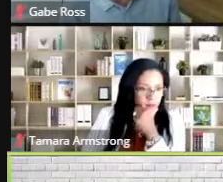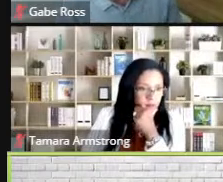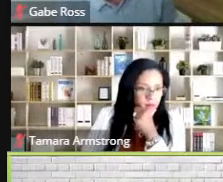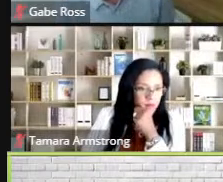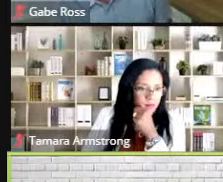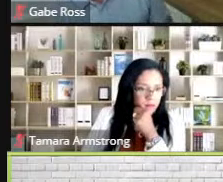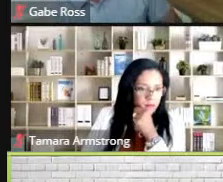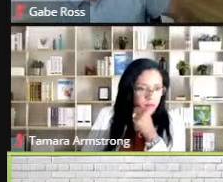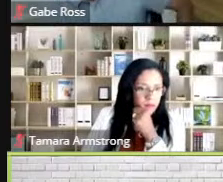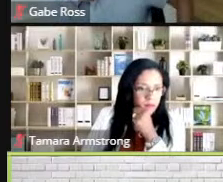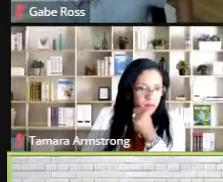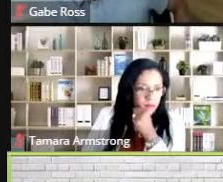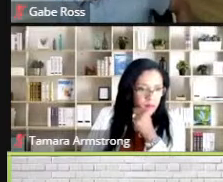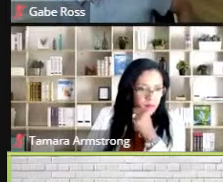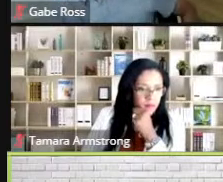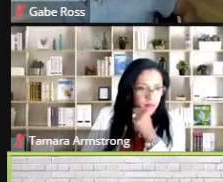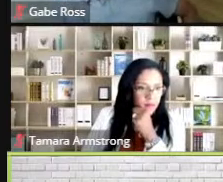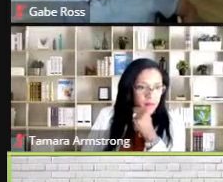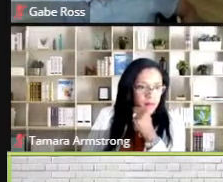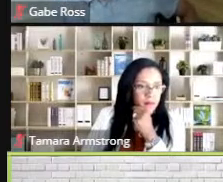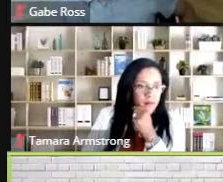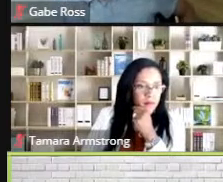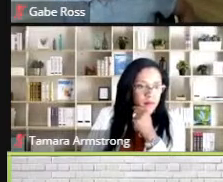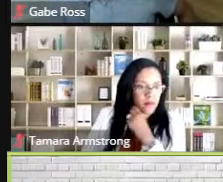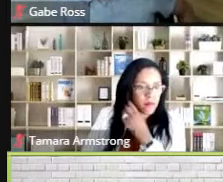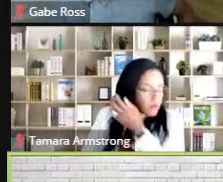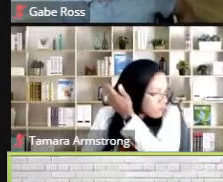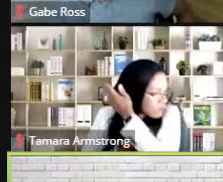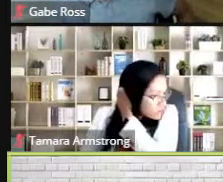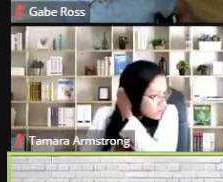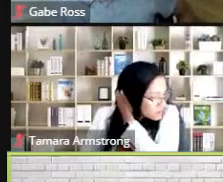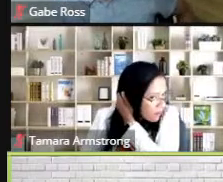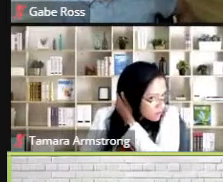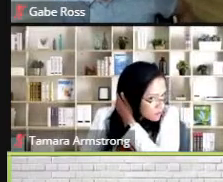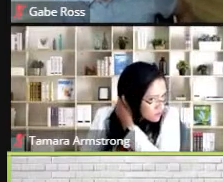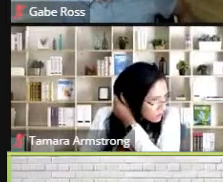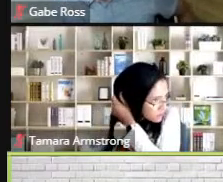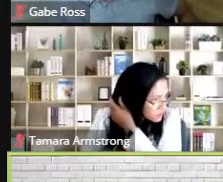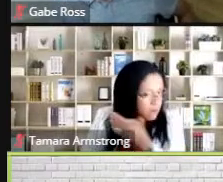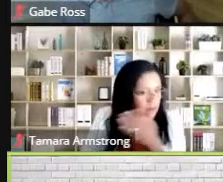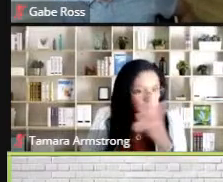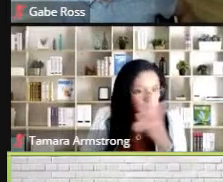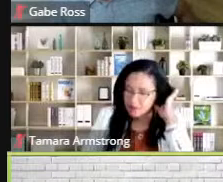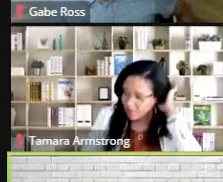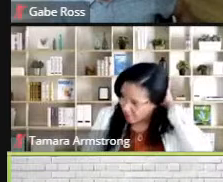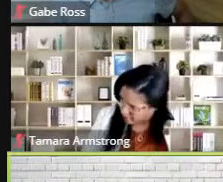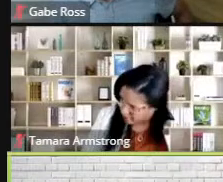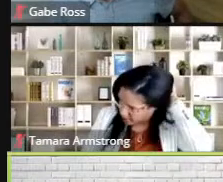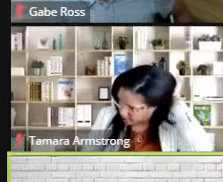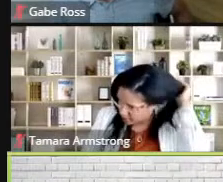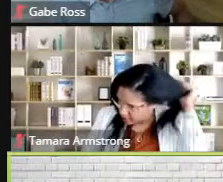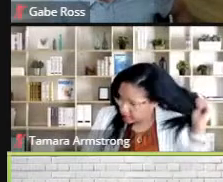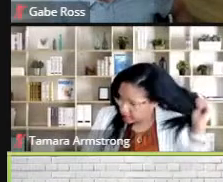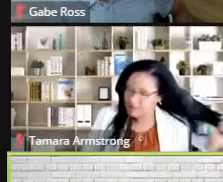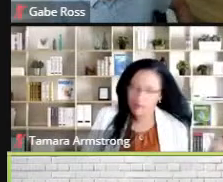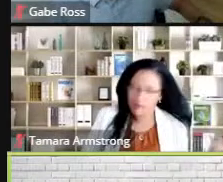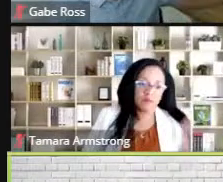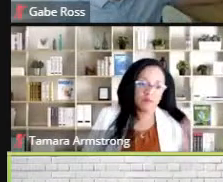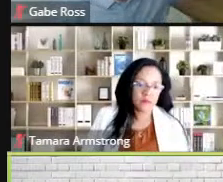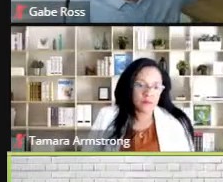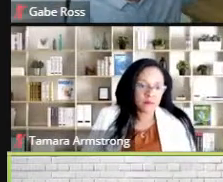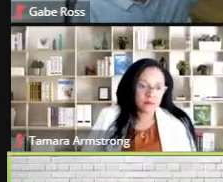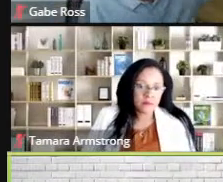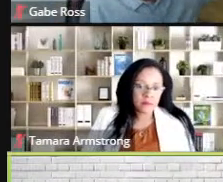decisions. Err on the side of freedom or promote freedom. Do not promote tyrannical forced vaccinations. Thank